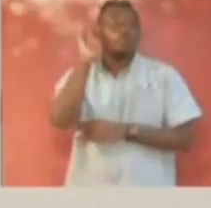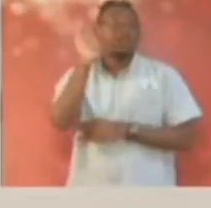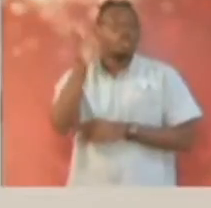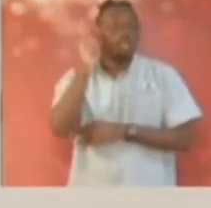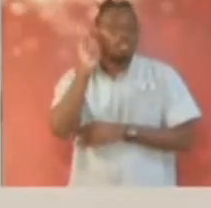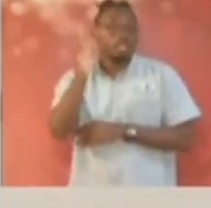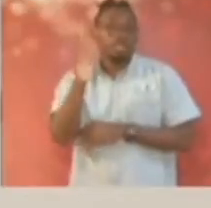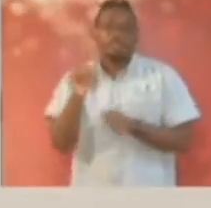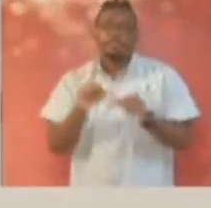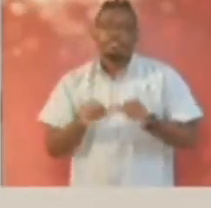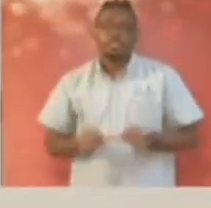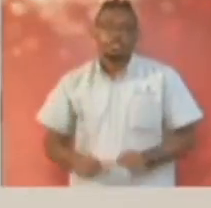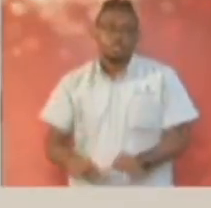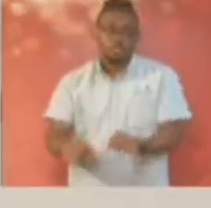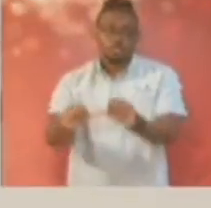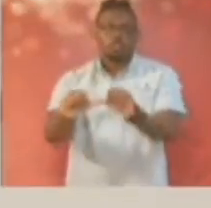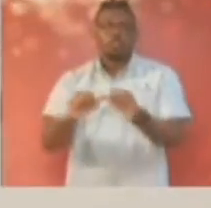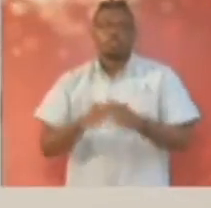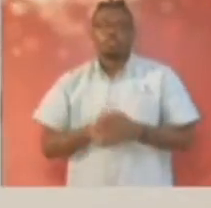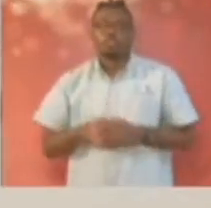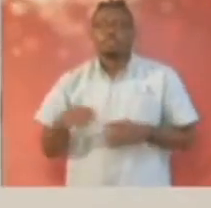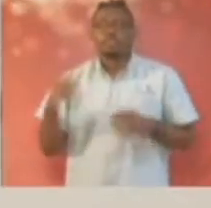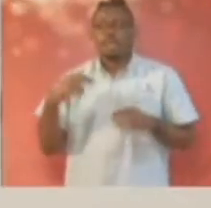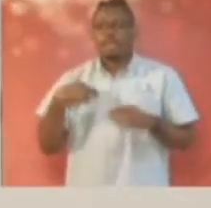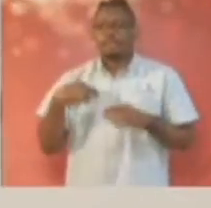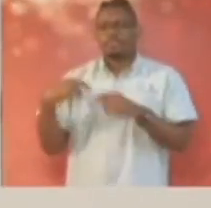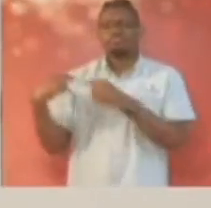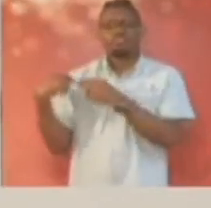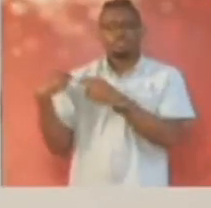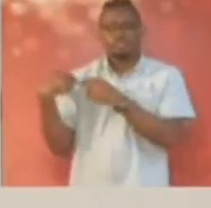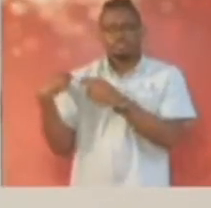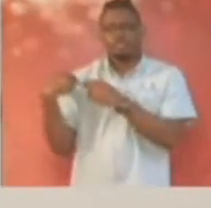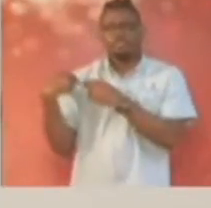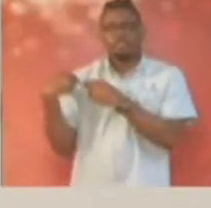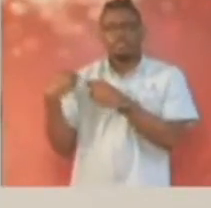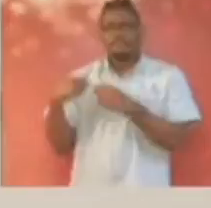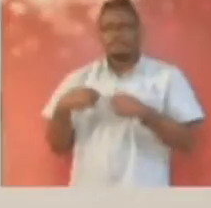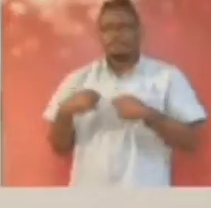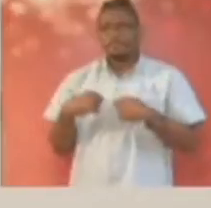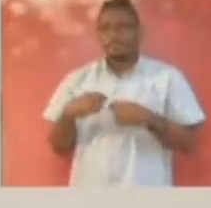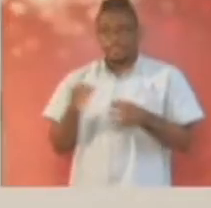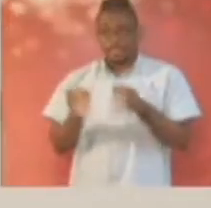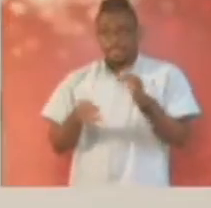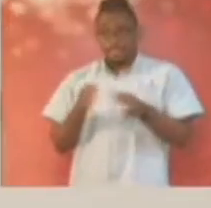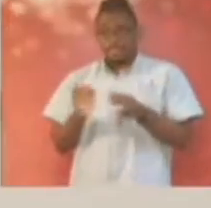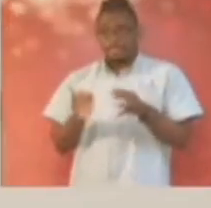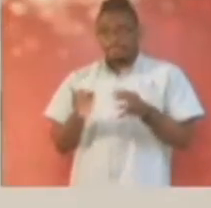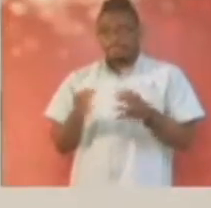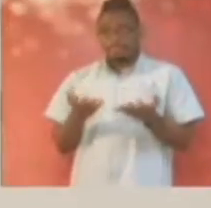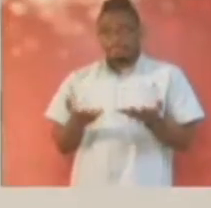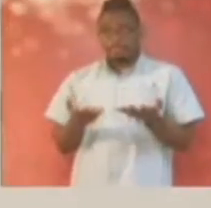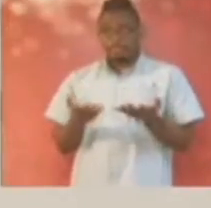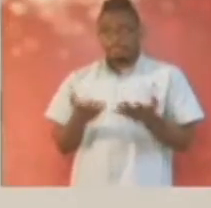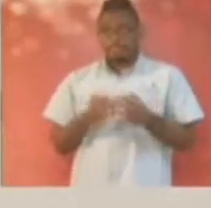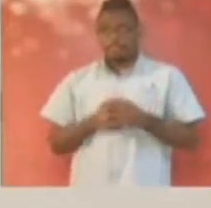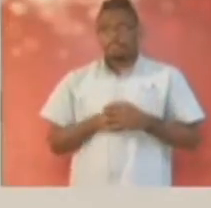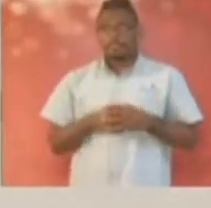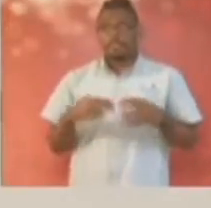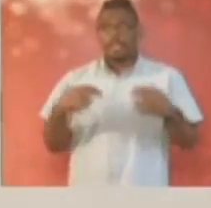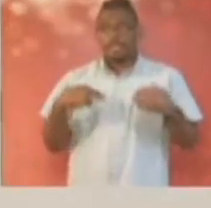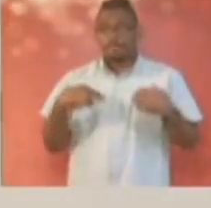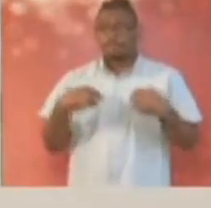that responsibility as time goes forward. If there are areas of concern that can be shared with the ministry via